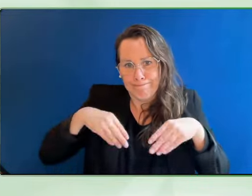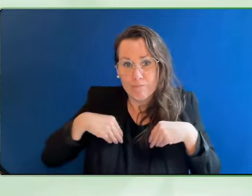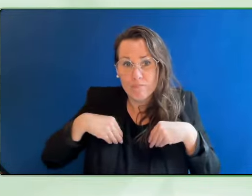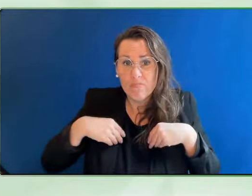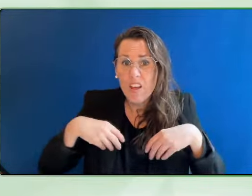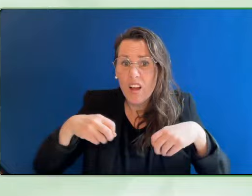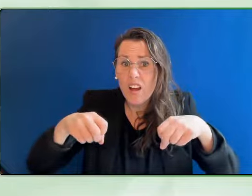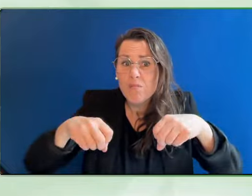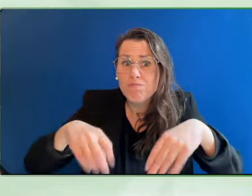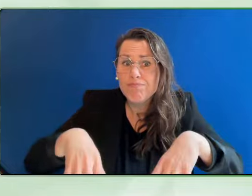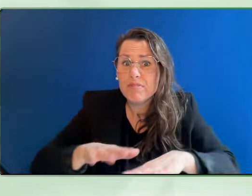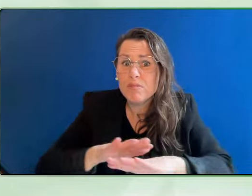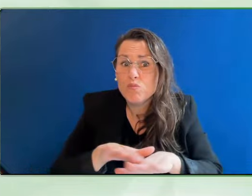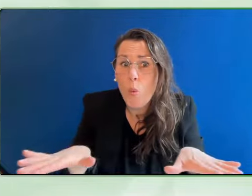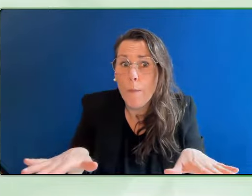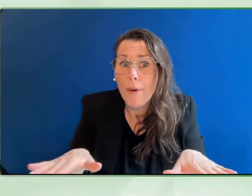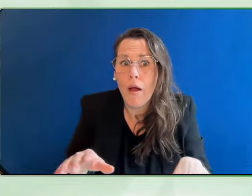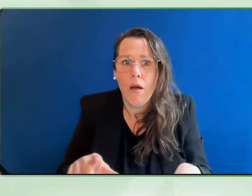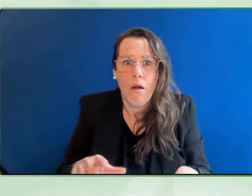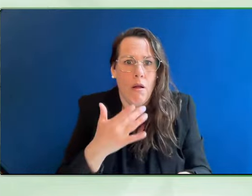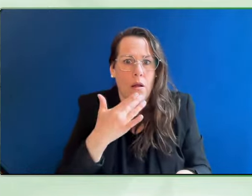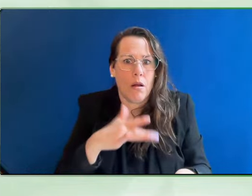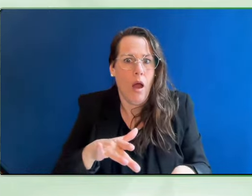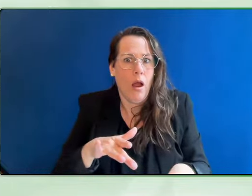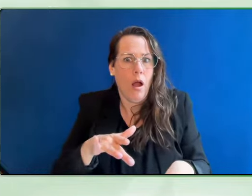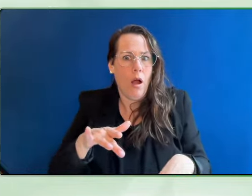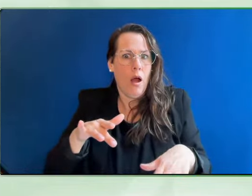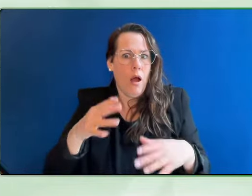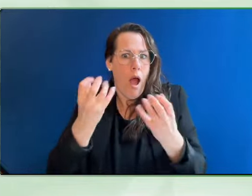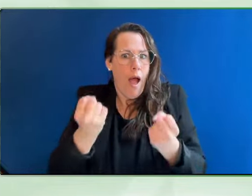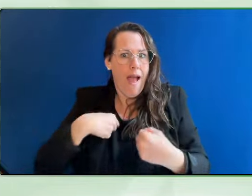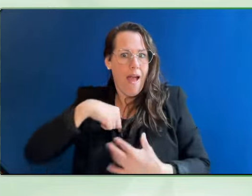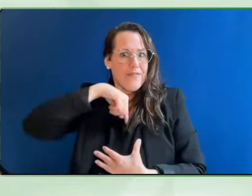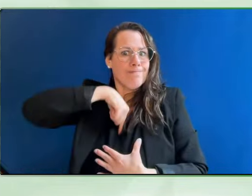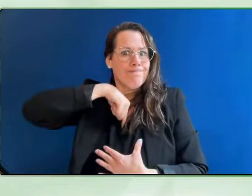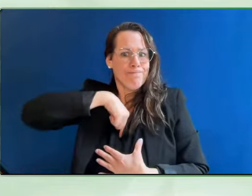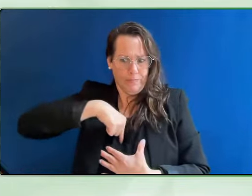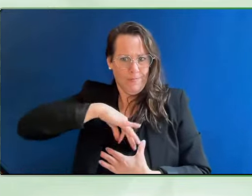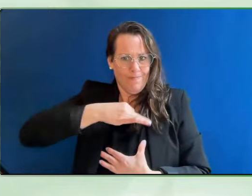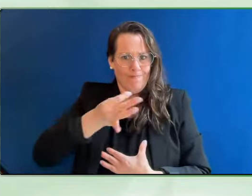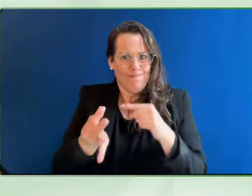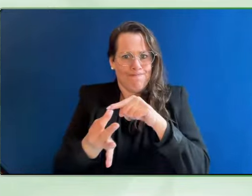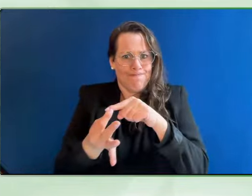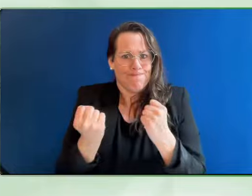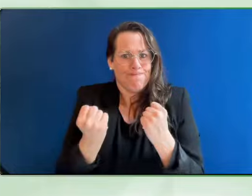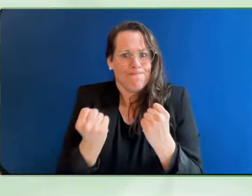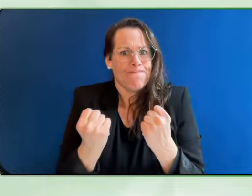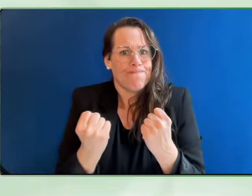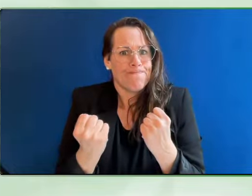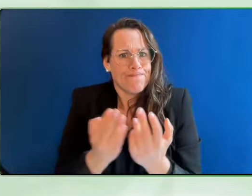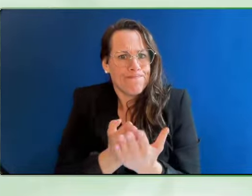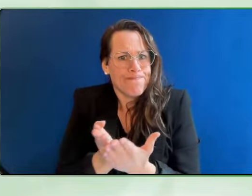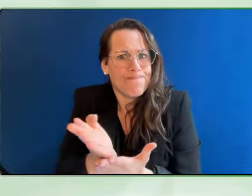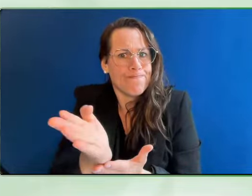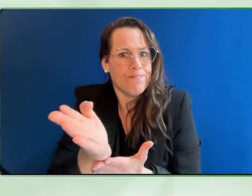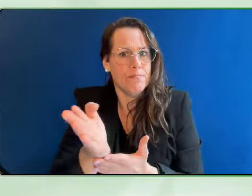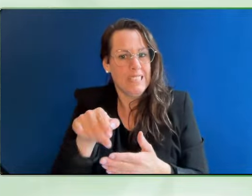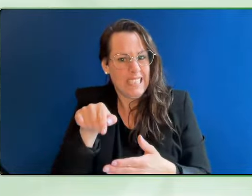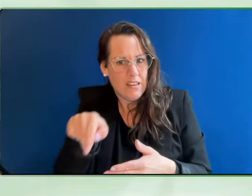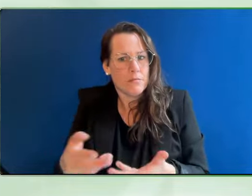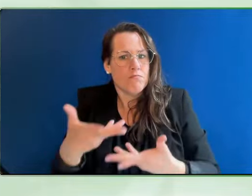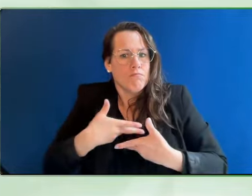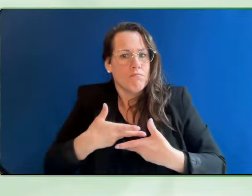You have something prepared for us, and you are going to play something for us right